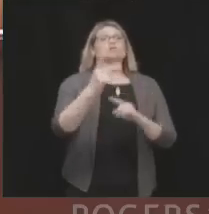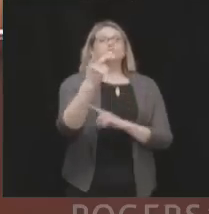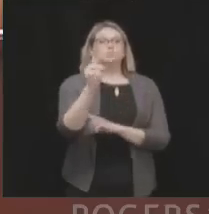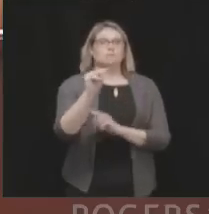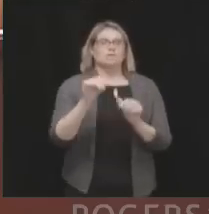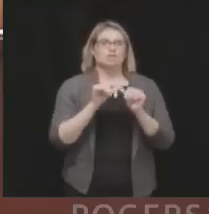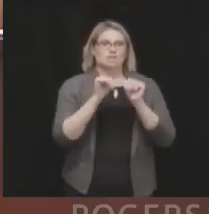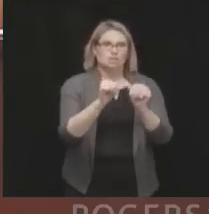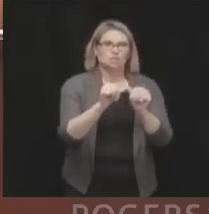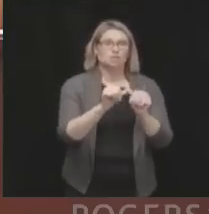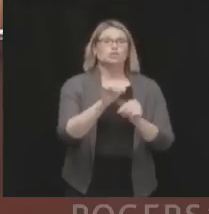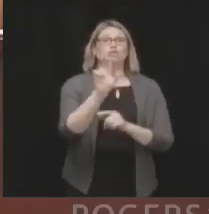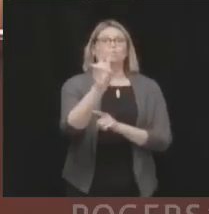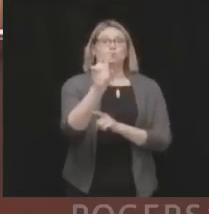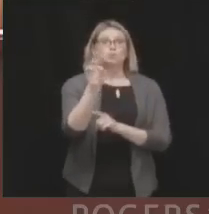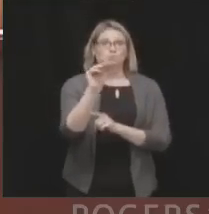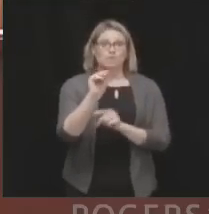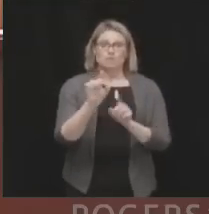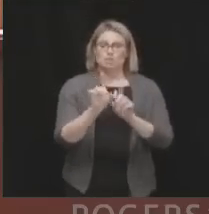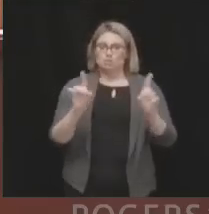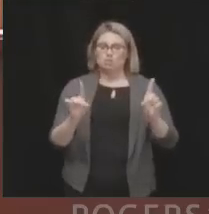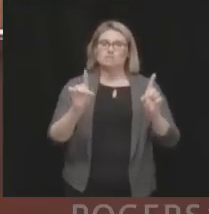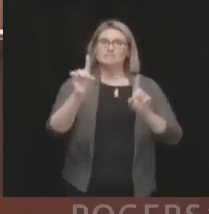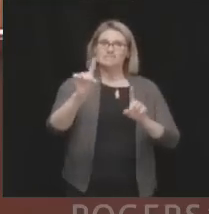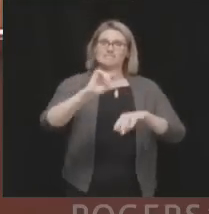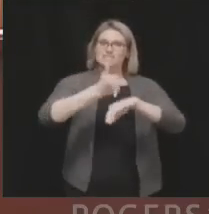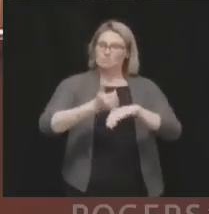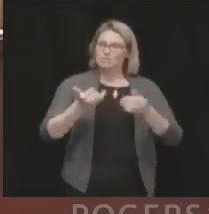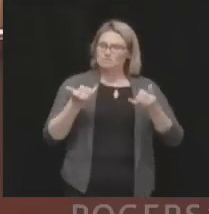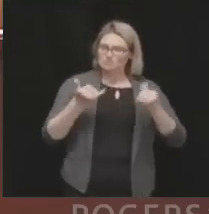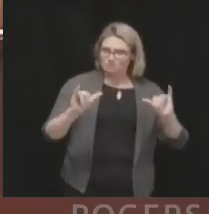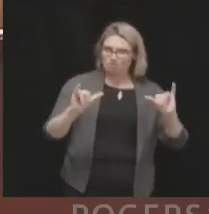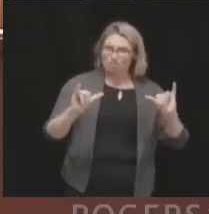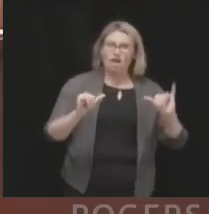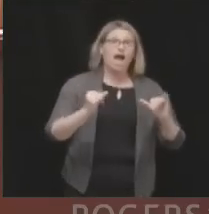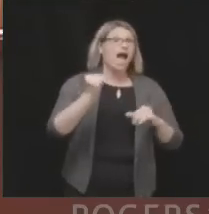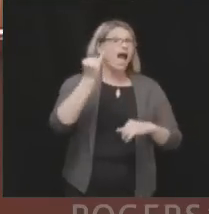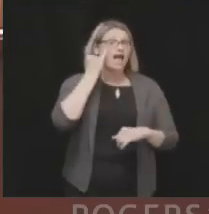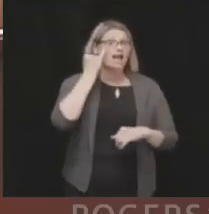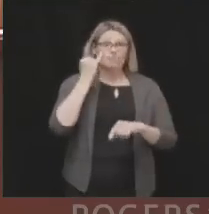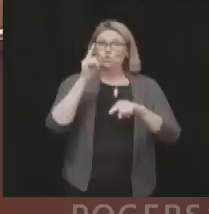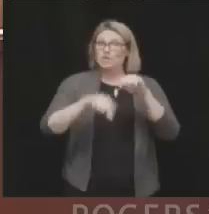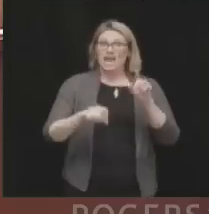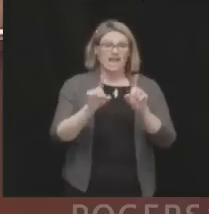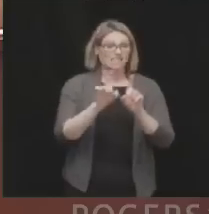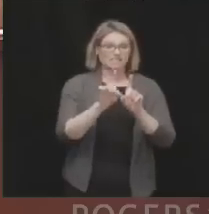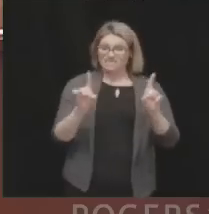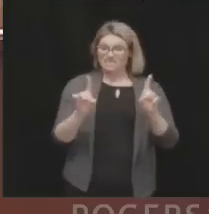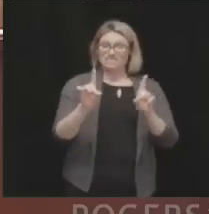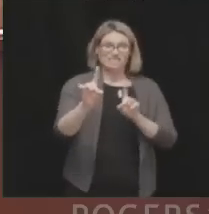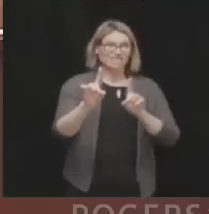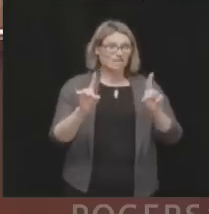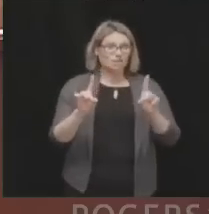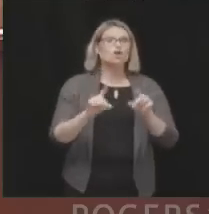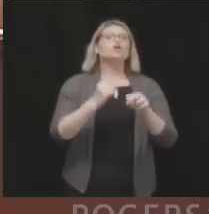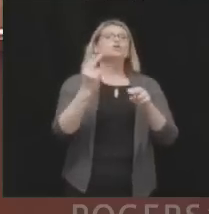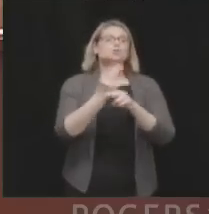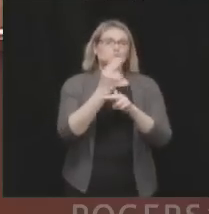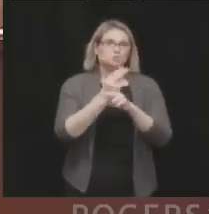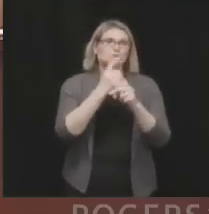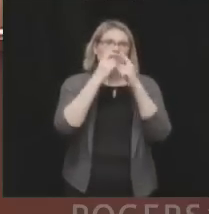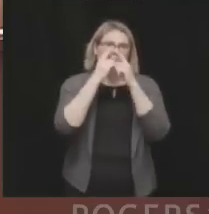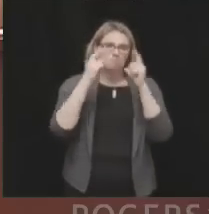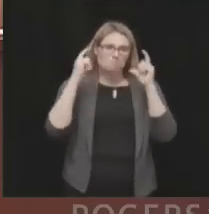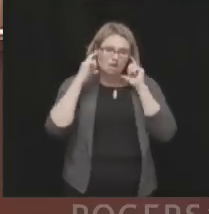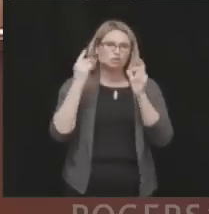mask as a condition of entering their premises and other organizations as well. I support this and any other measures that businesses